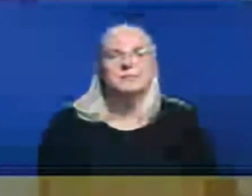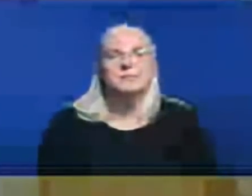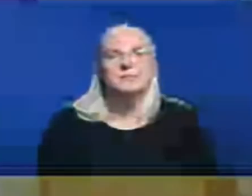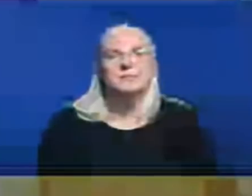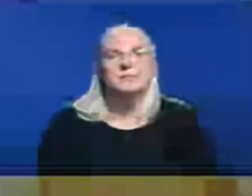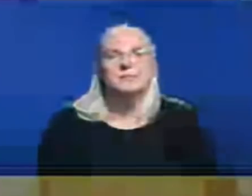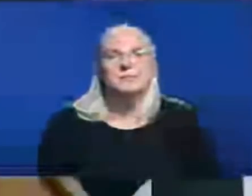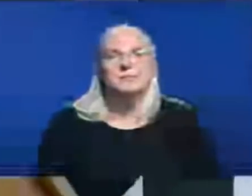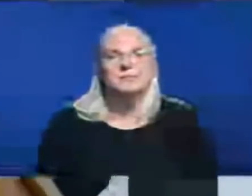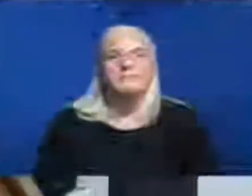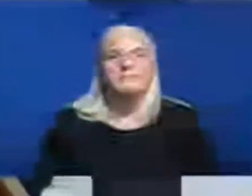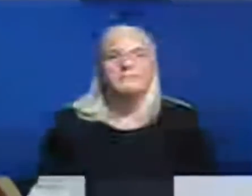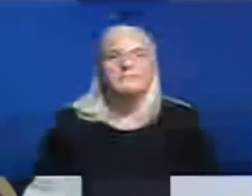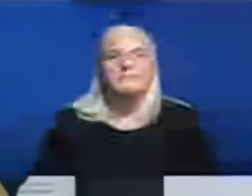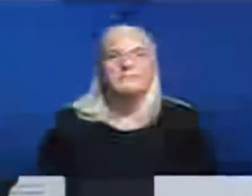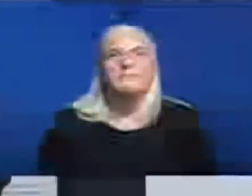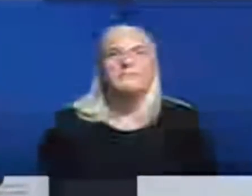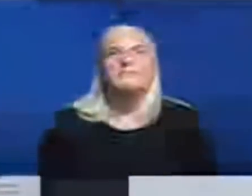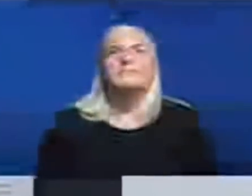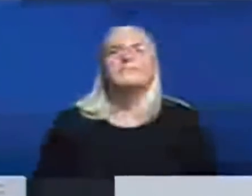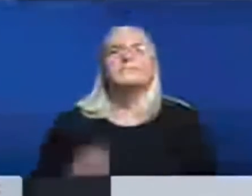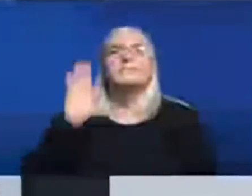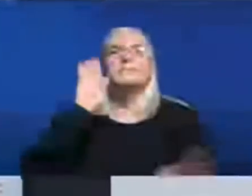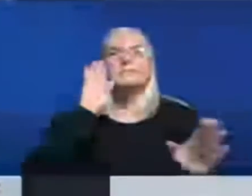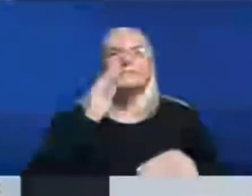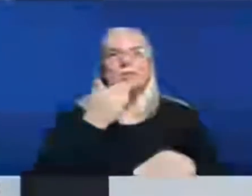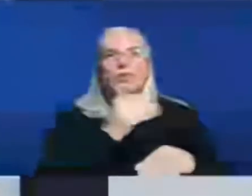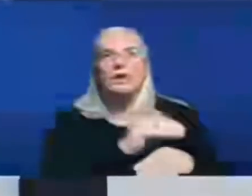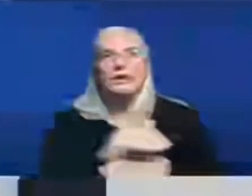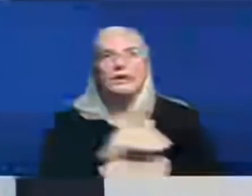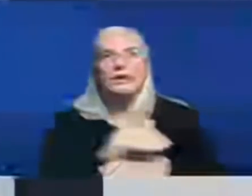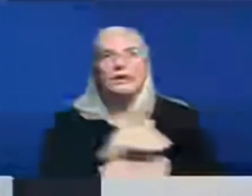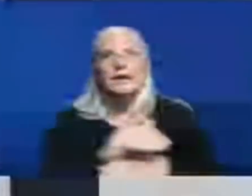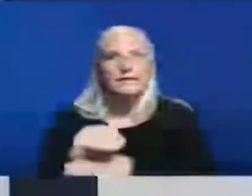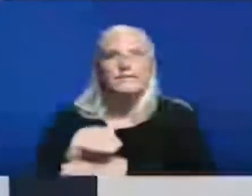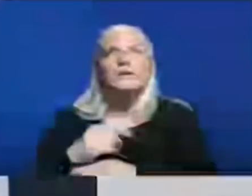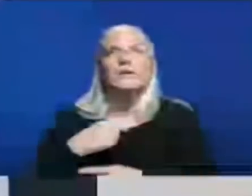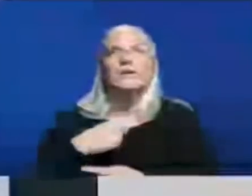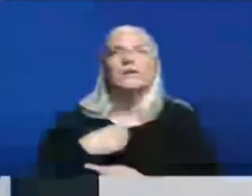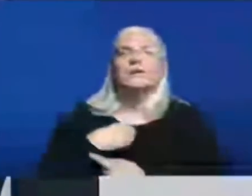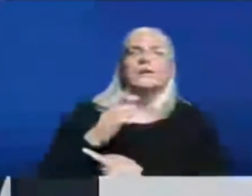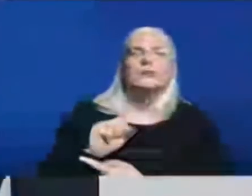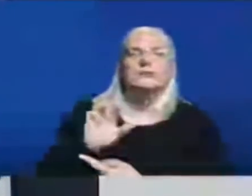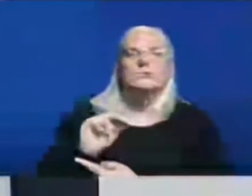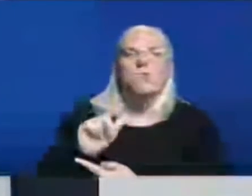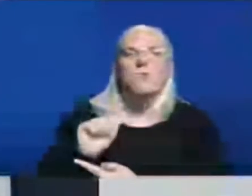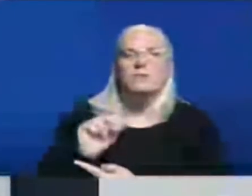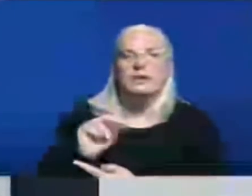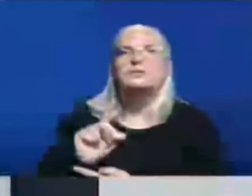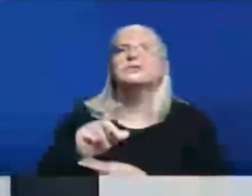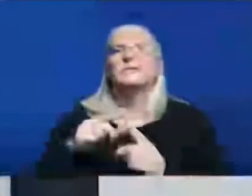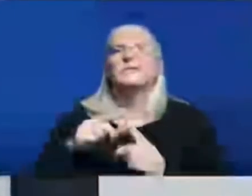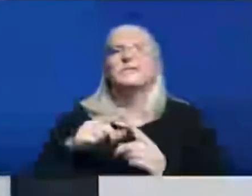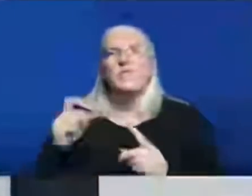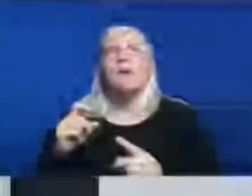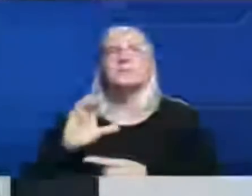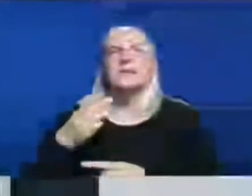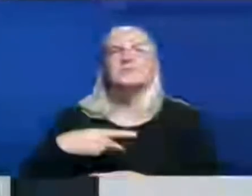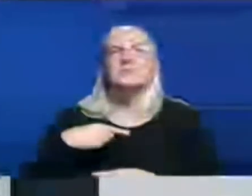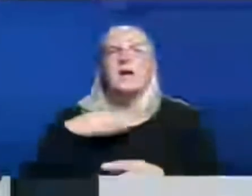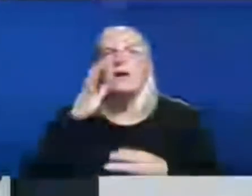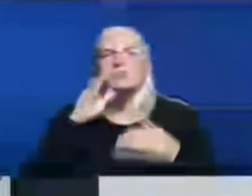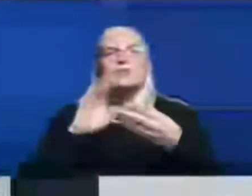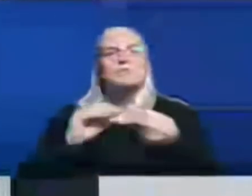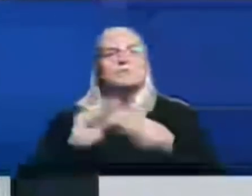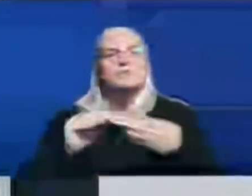Good evening, Sergeant Chris Rollin from Quincy CHP. I'm going to have the traffic control points as of August 27th, 2021. I'm